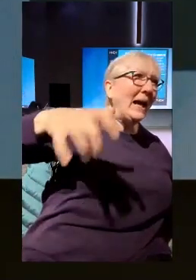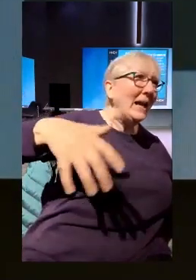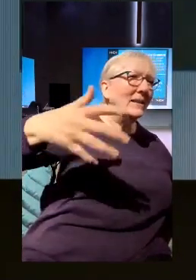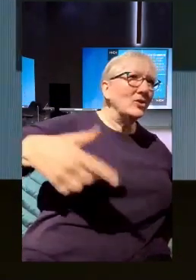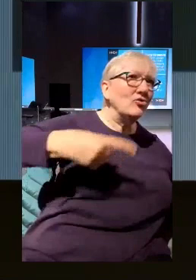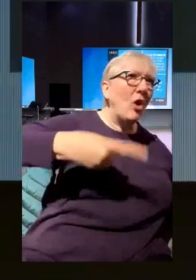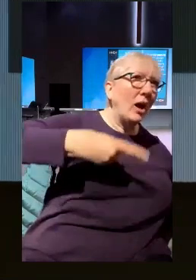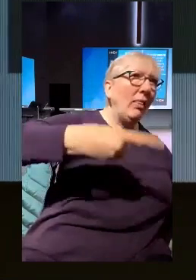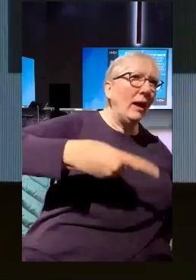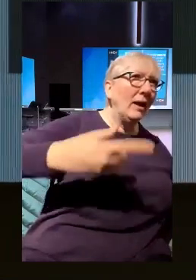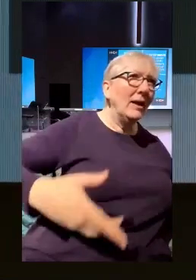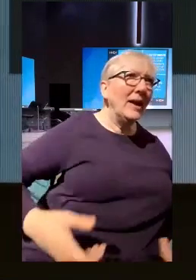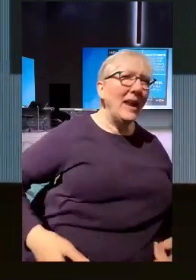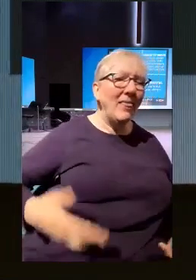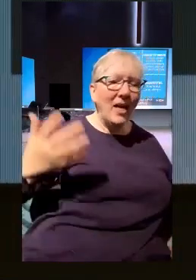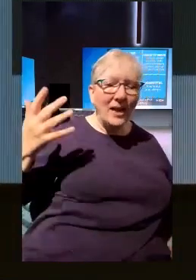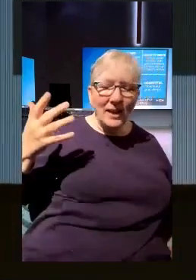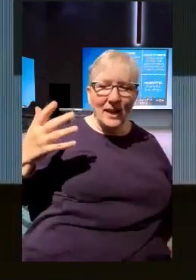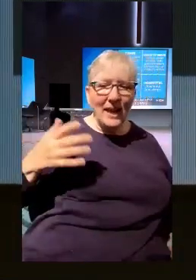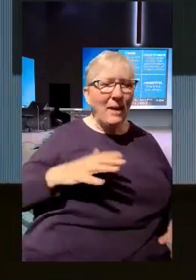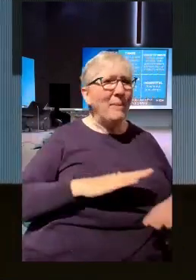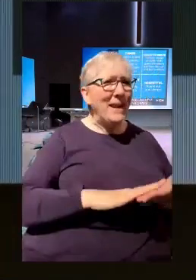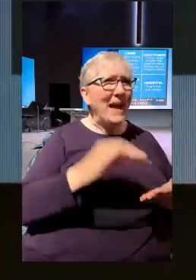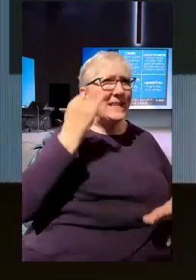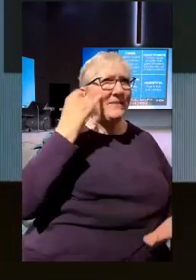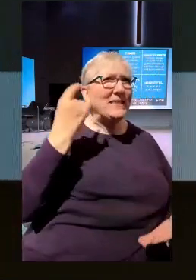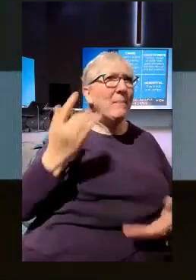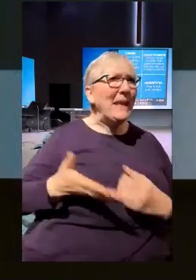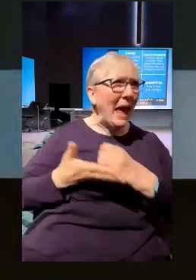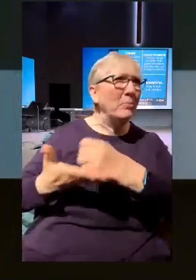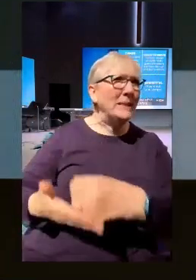thought, it'd be really nice if somebody helped him.